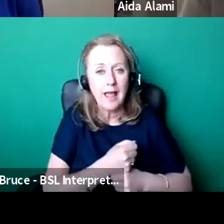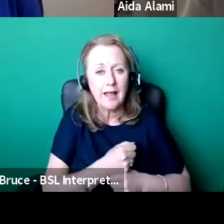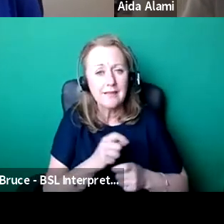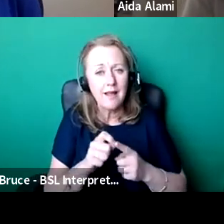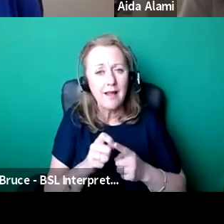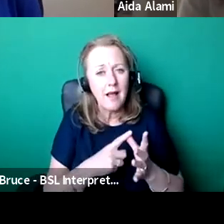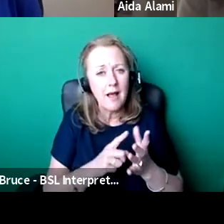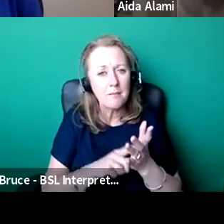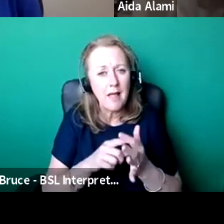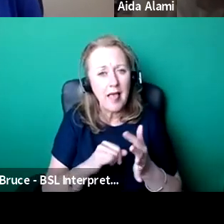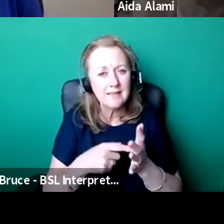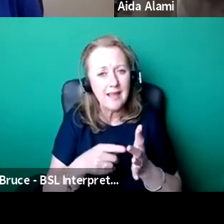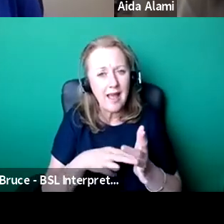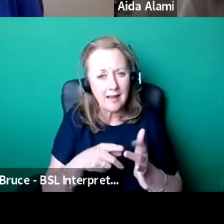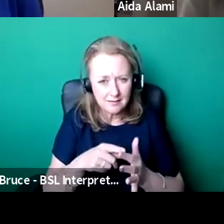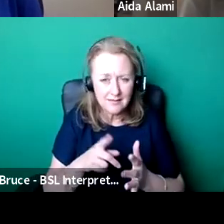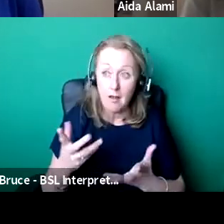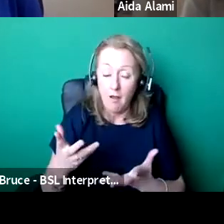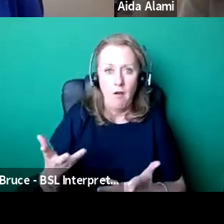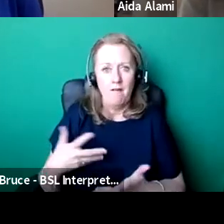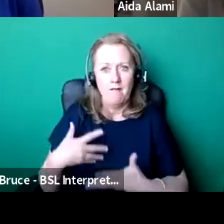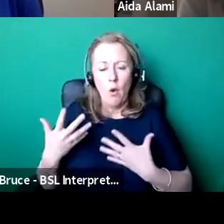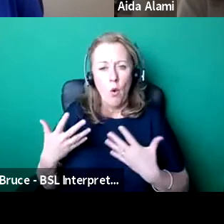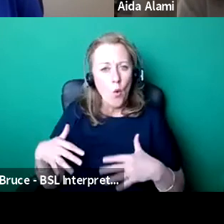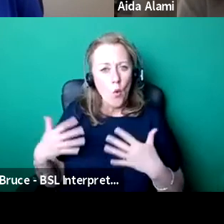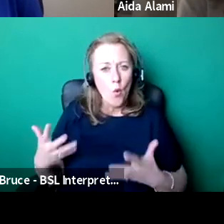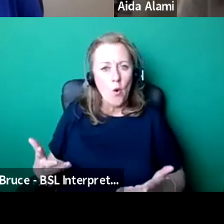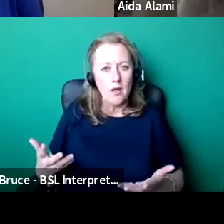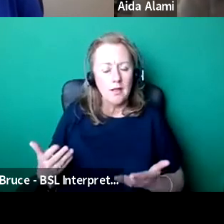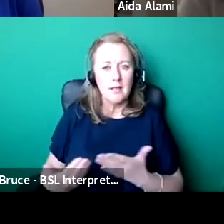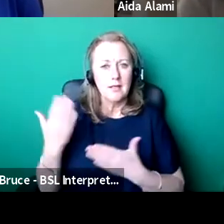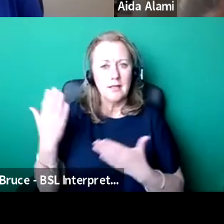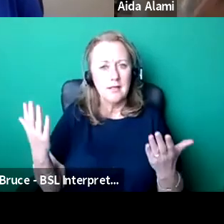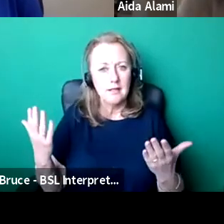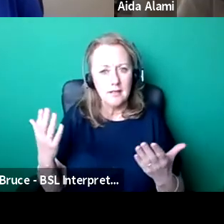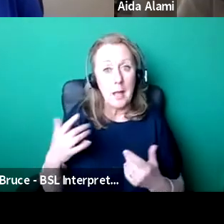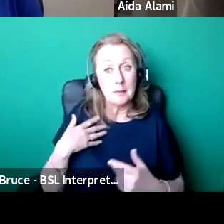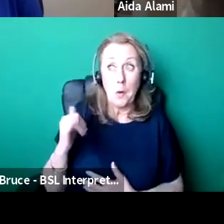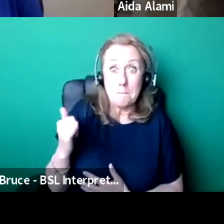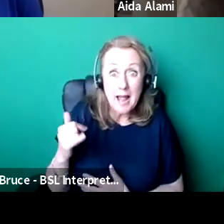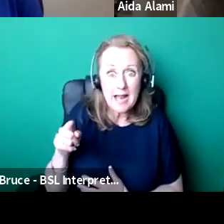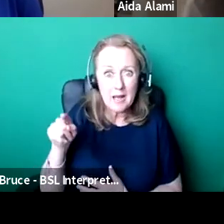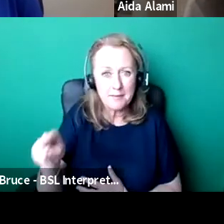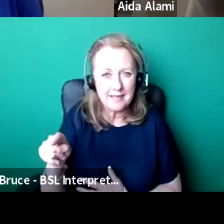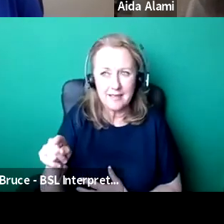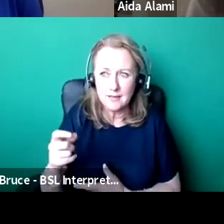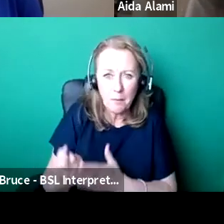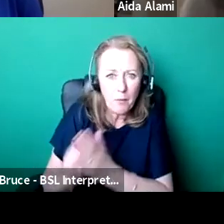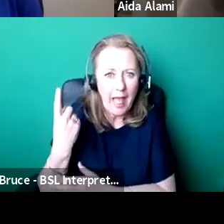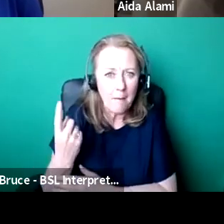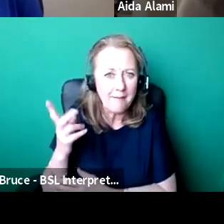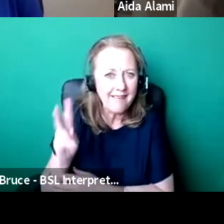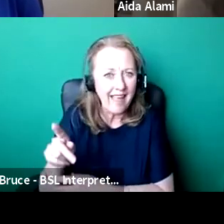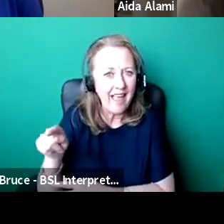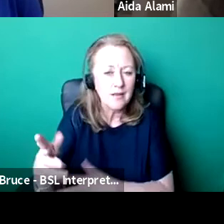kind of, a breath of fresh air, and that kind of also tells me maybe, you know, something is going to happen again.